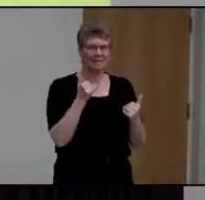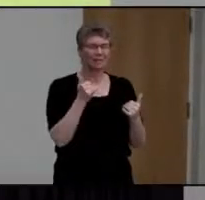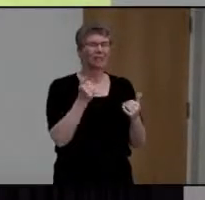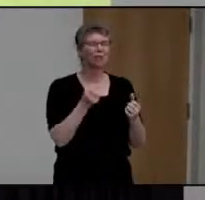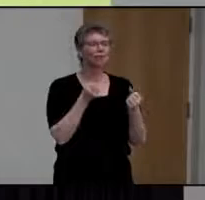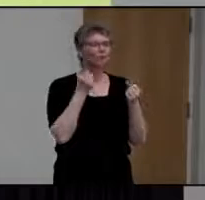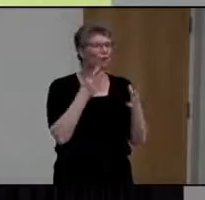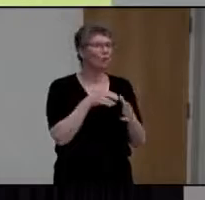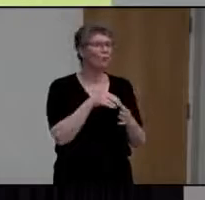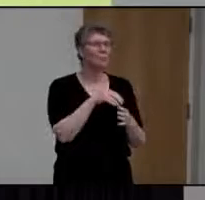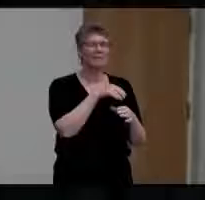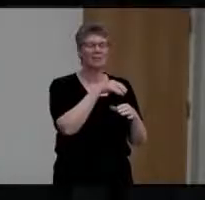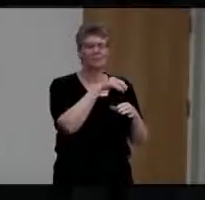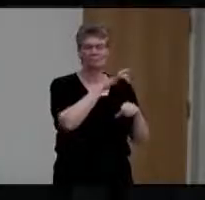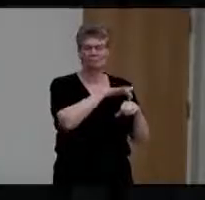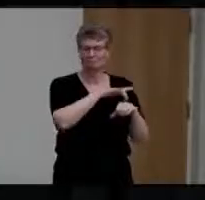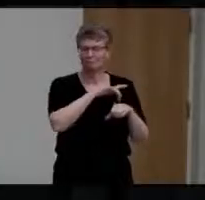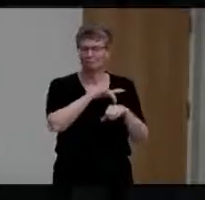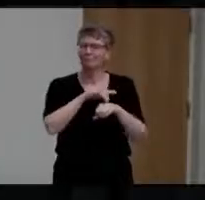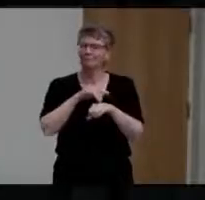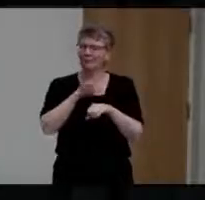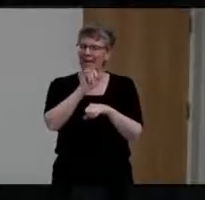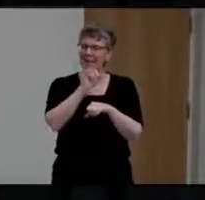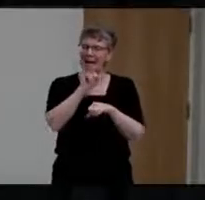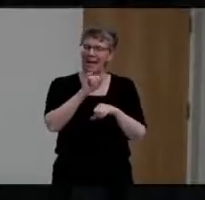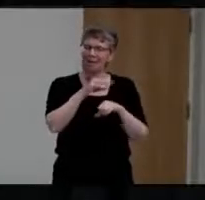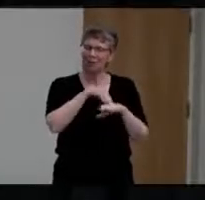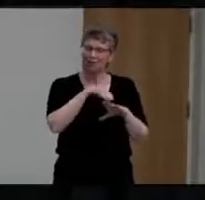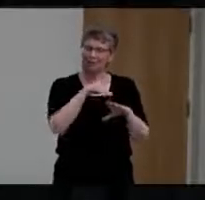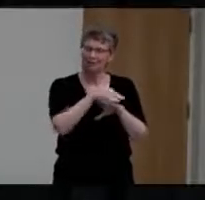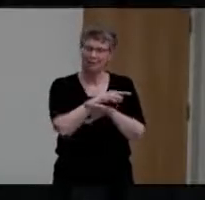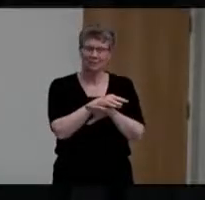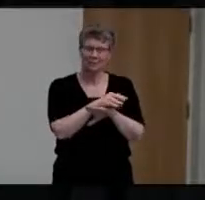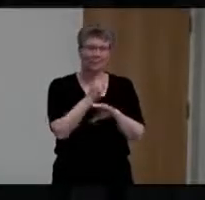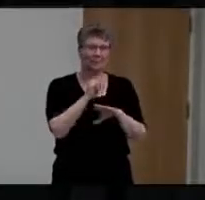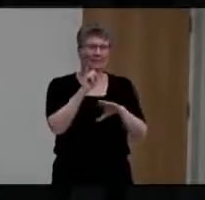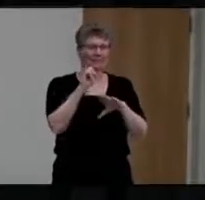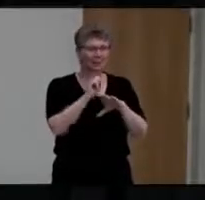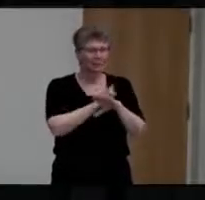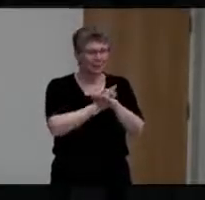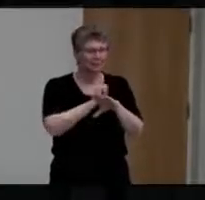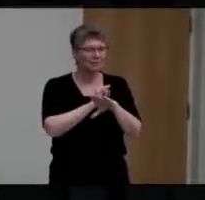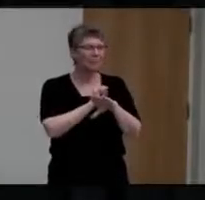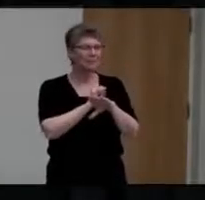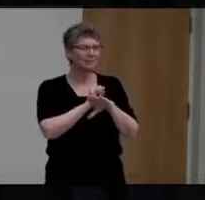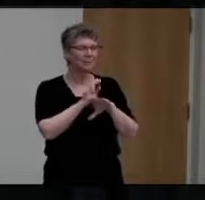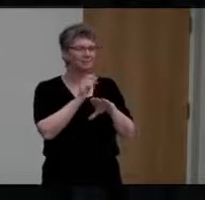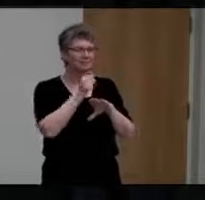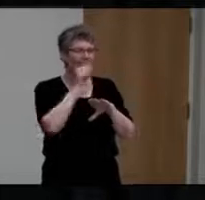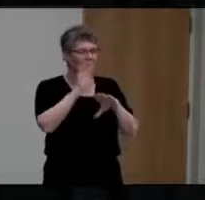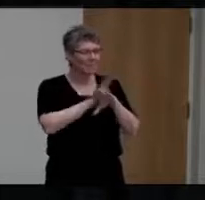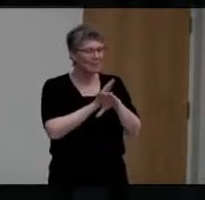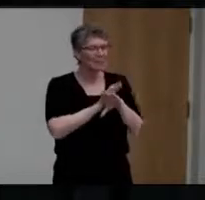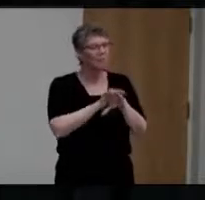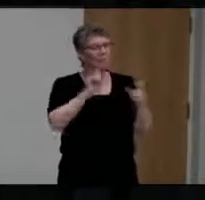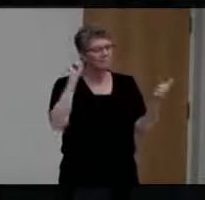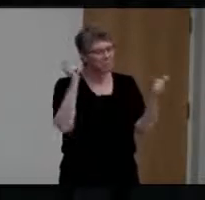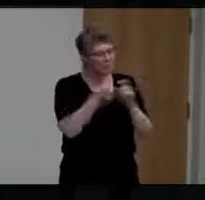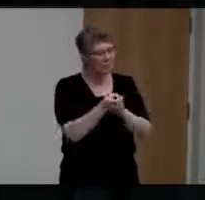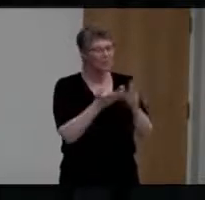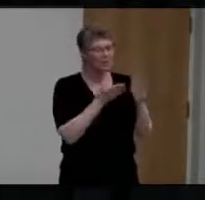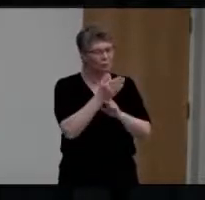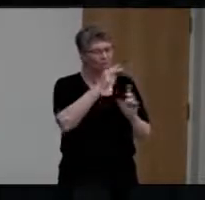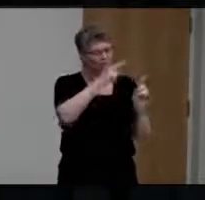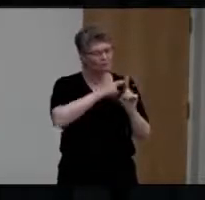going to be touched by AI. There are so many industries that are going to be fundamentally transformed by AI. And so how do